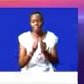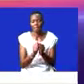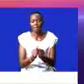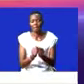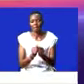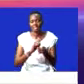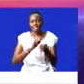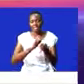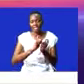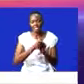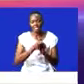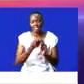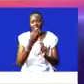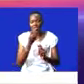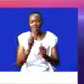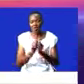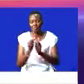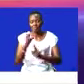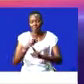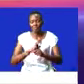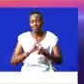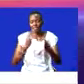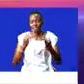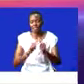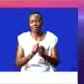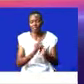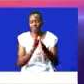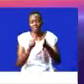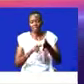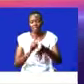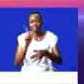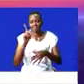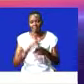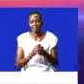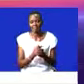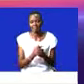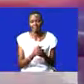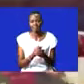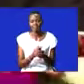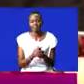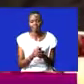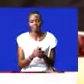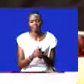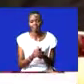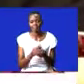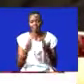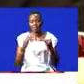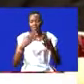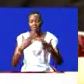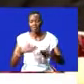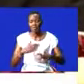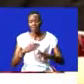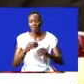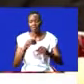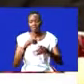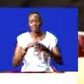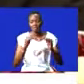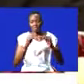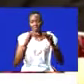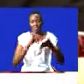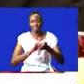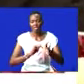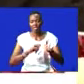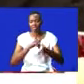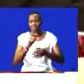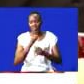mag lokruok mag kor lwasi. Landa Godfrey nigi ler mathoth. Jokanyono e romo ma kamano ne onyiso